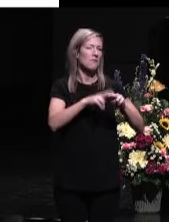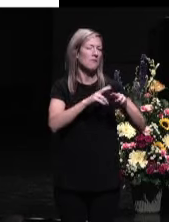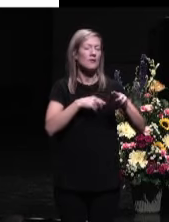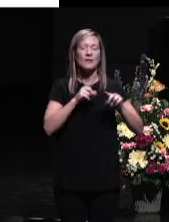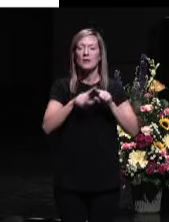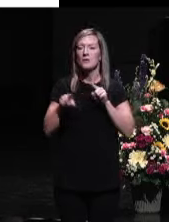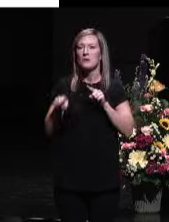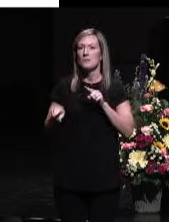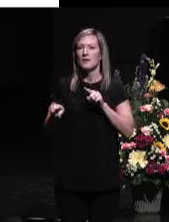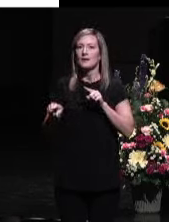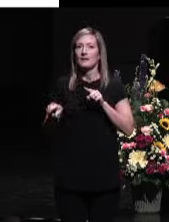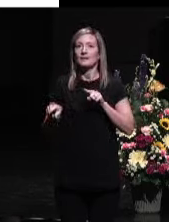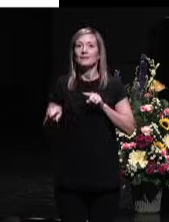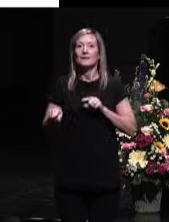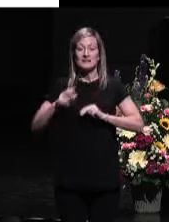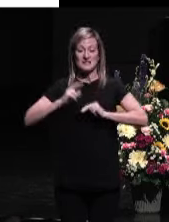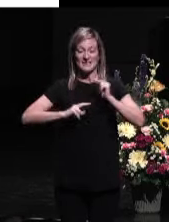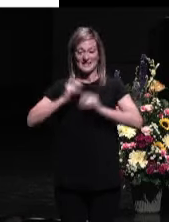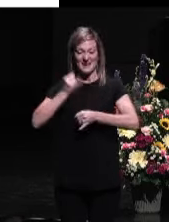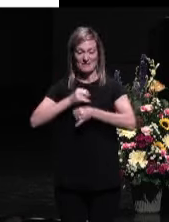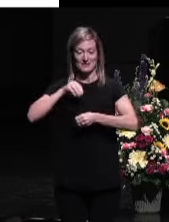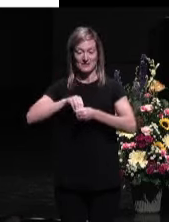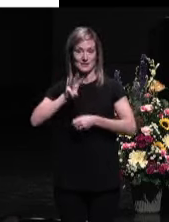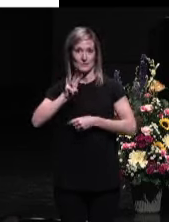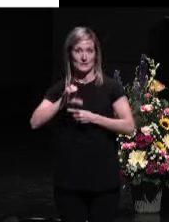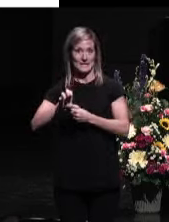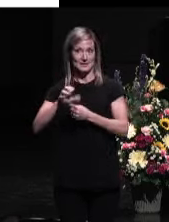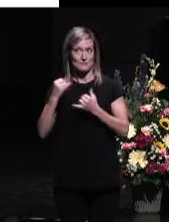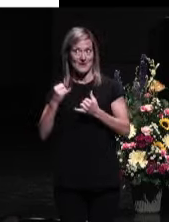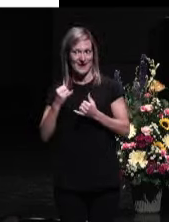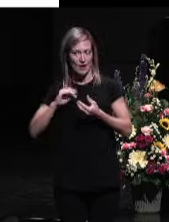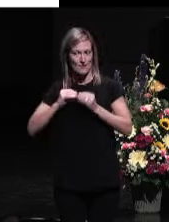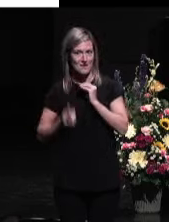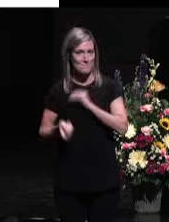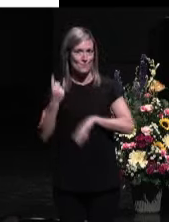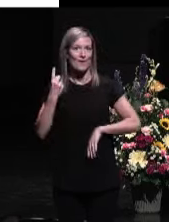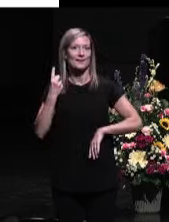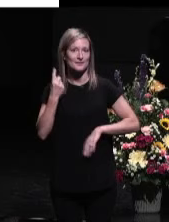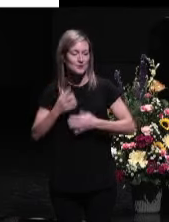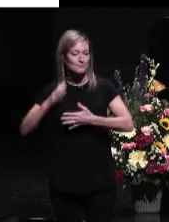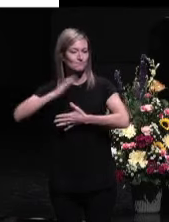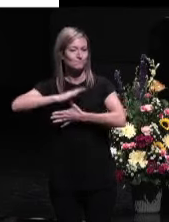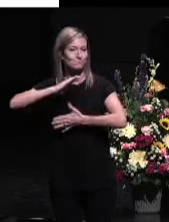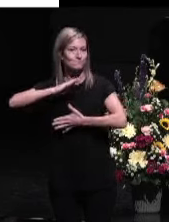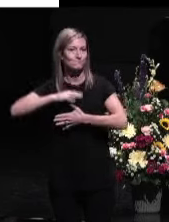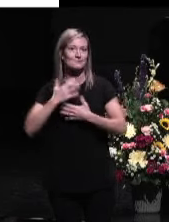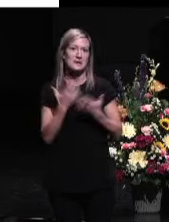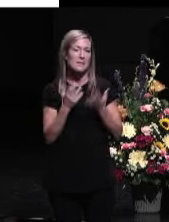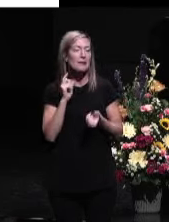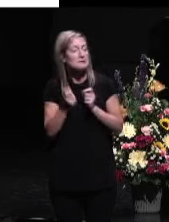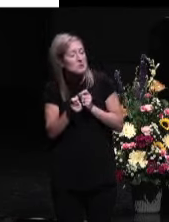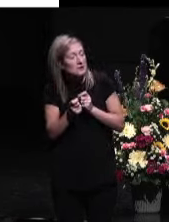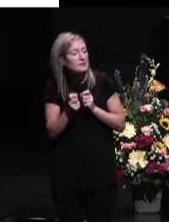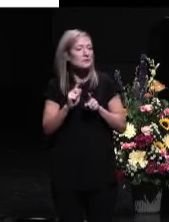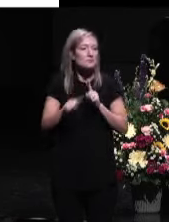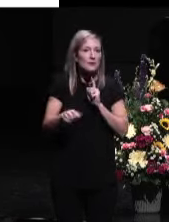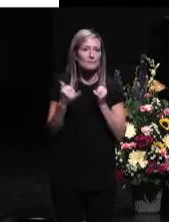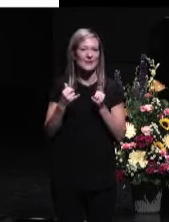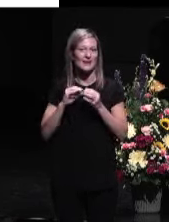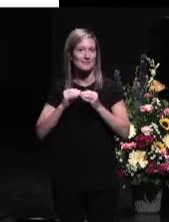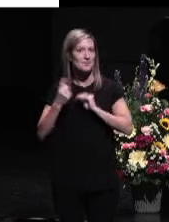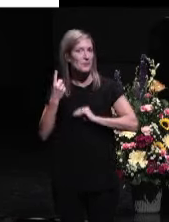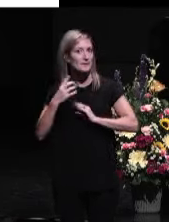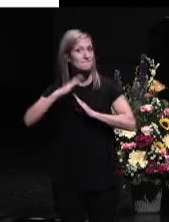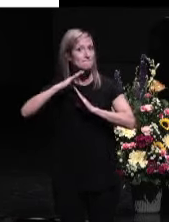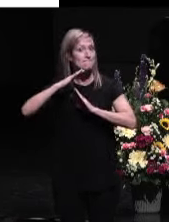mortar campuses in Wisconsin, we're number one. That may not last, the investments that are being made and the changes that I understand are occurring. In our